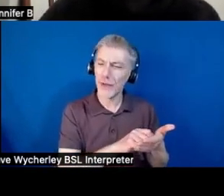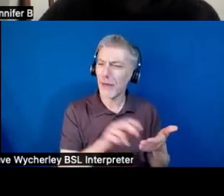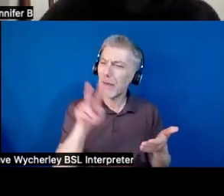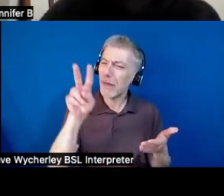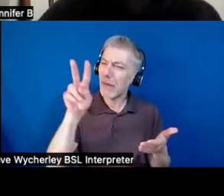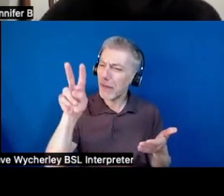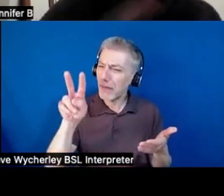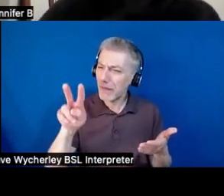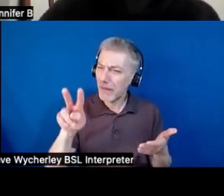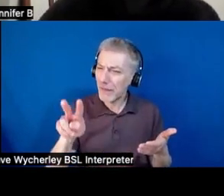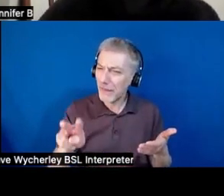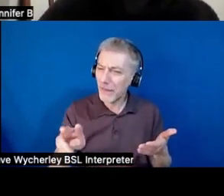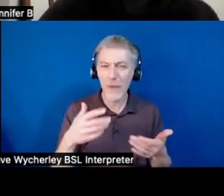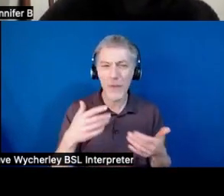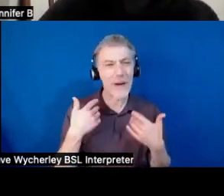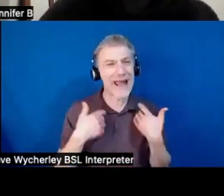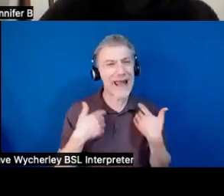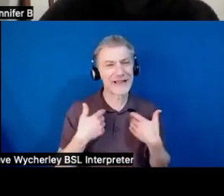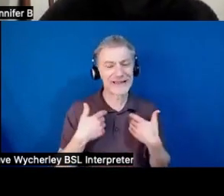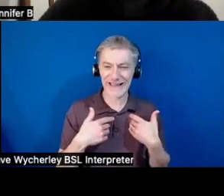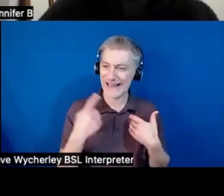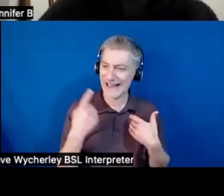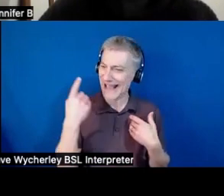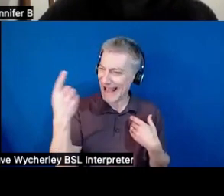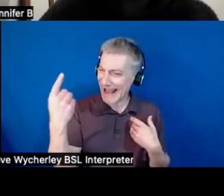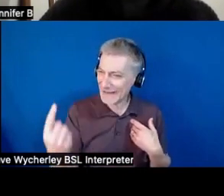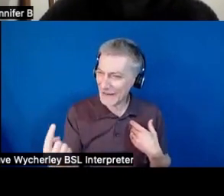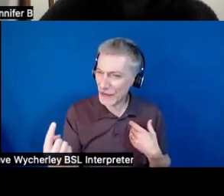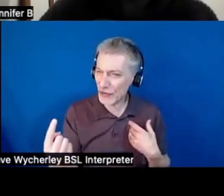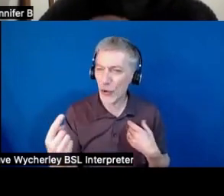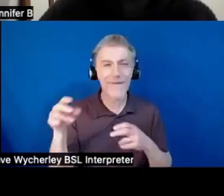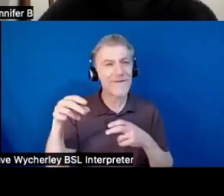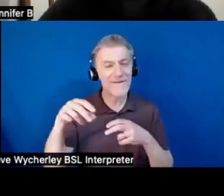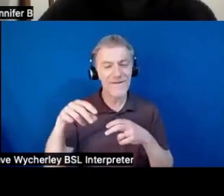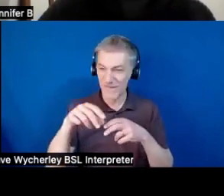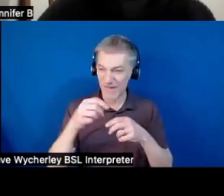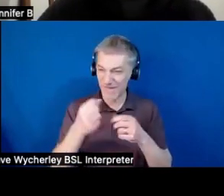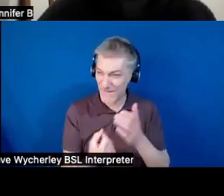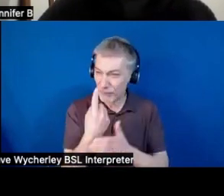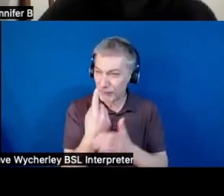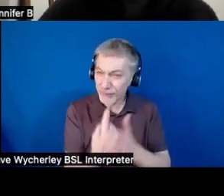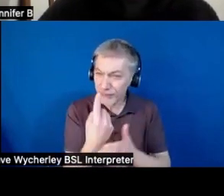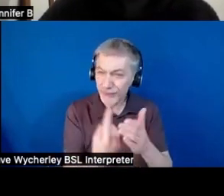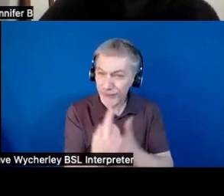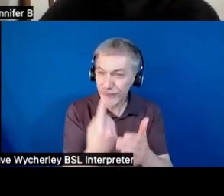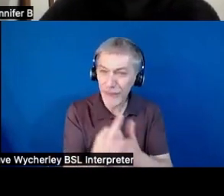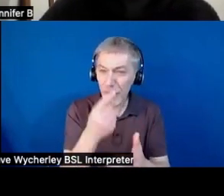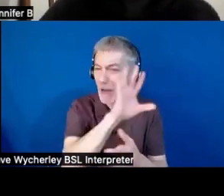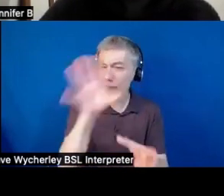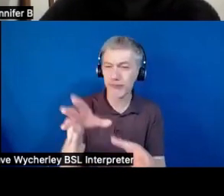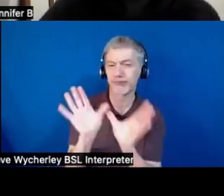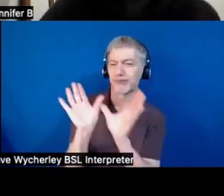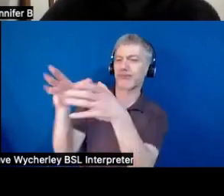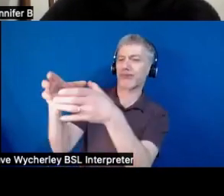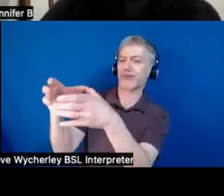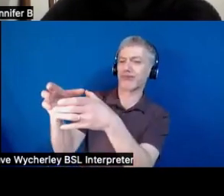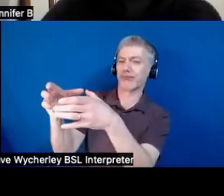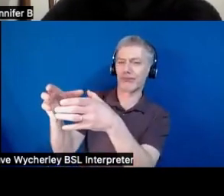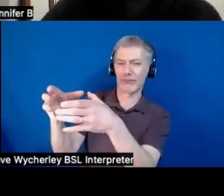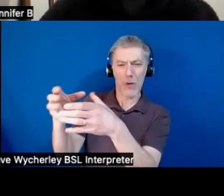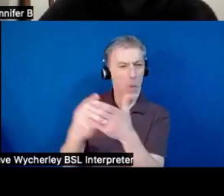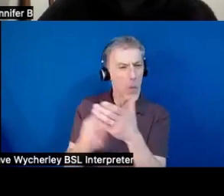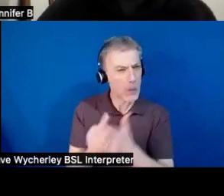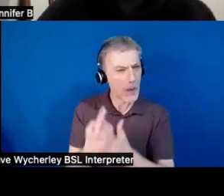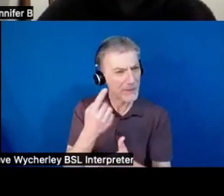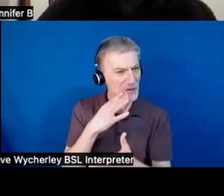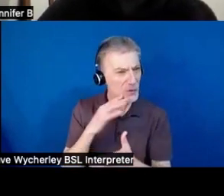these fragments in a wider anthology context does to individual strands, and thinking of what